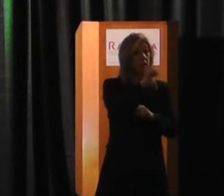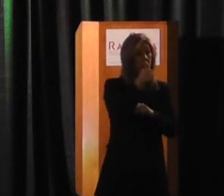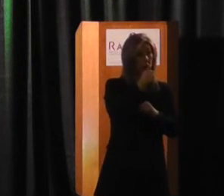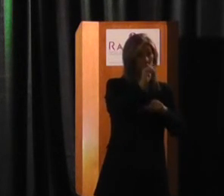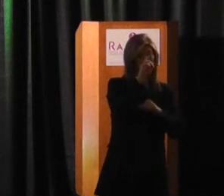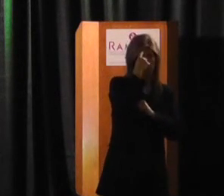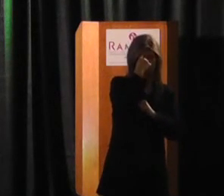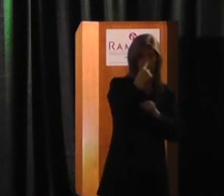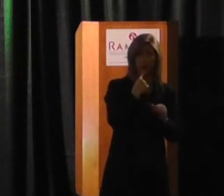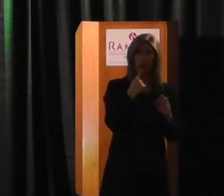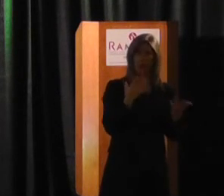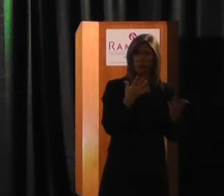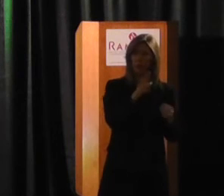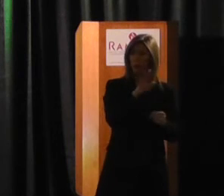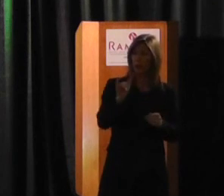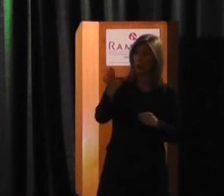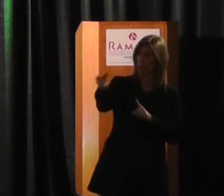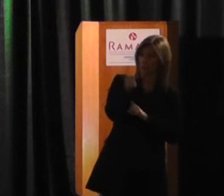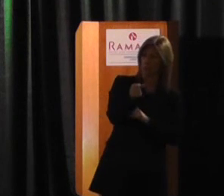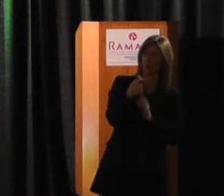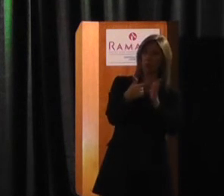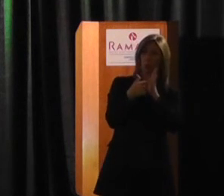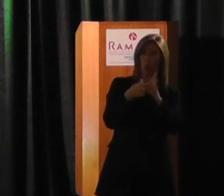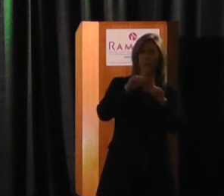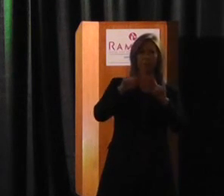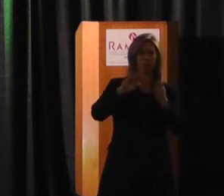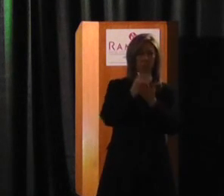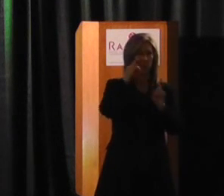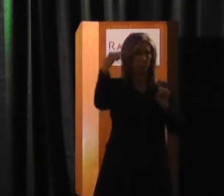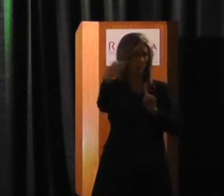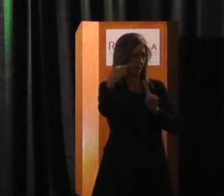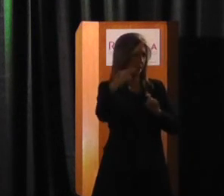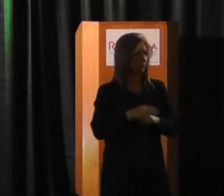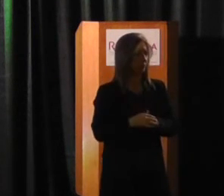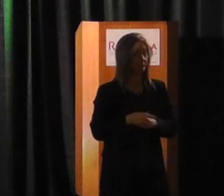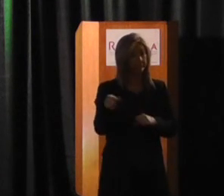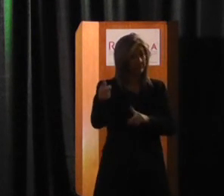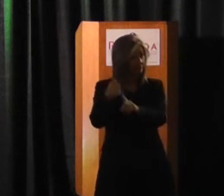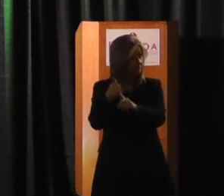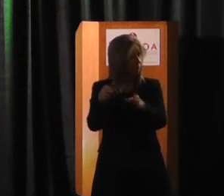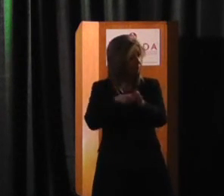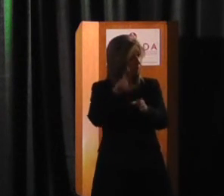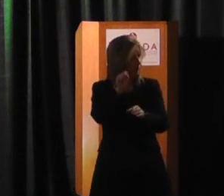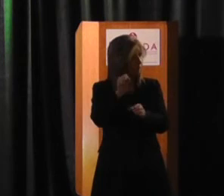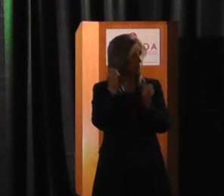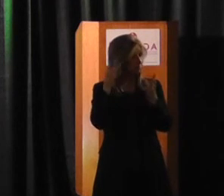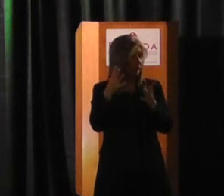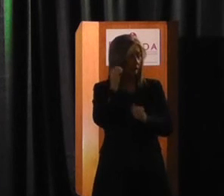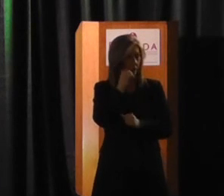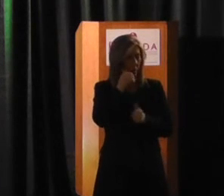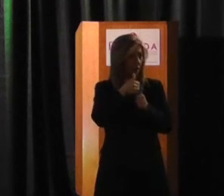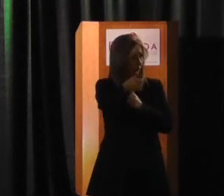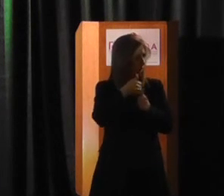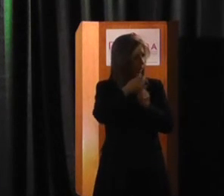it showed him and their other colleagues the world from a different perspective. He would travel by multiple buses to get to work, spending nearly as much time getting to and